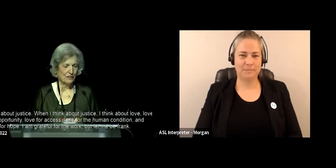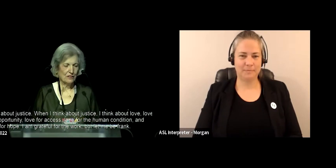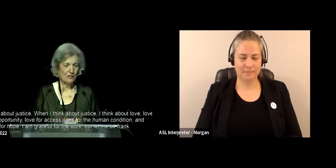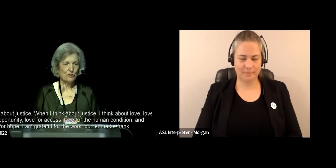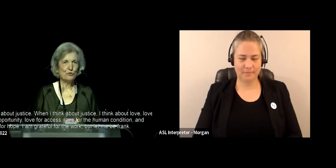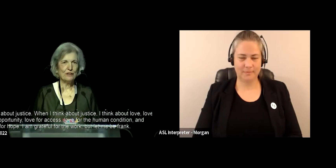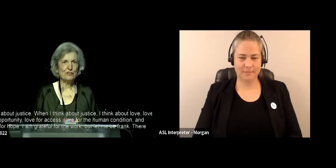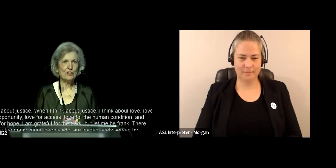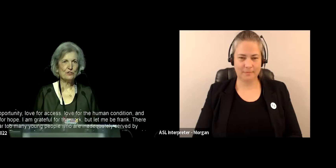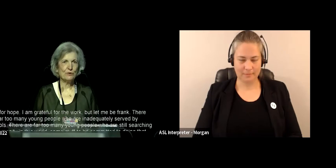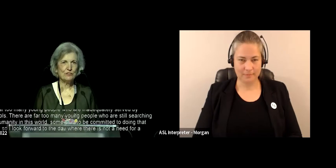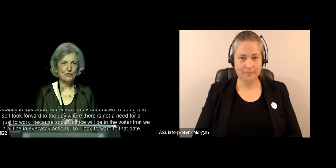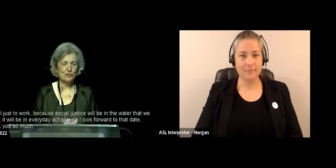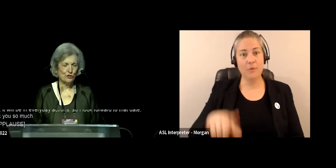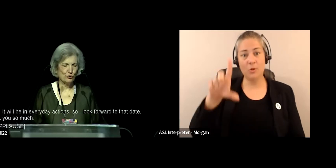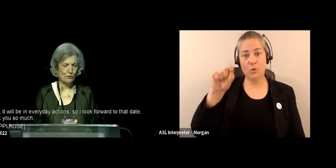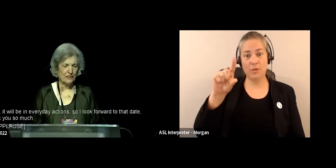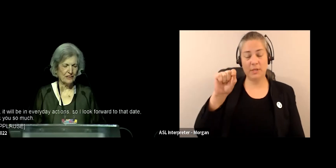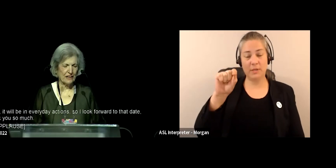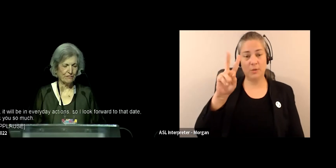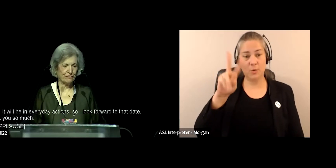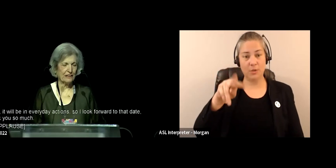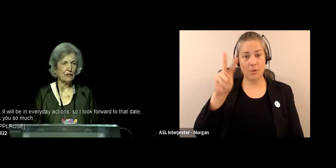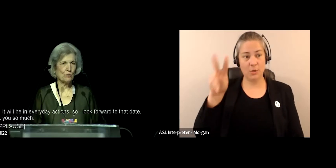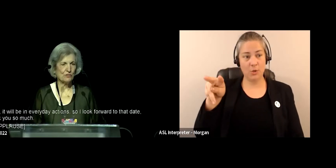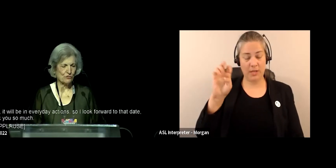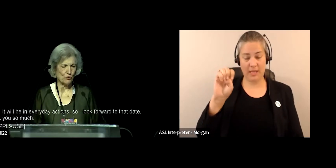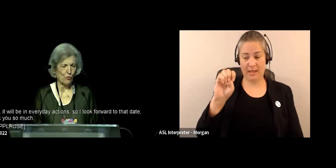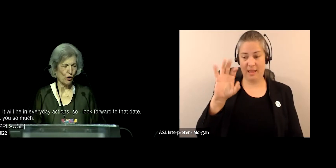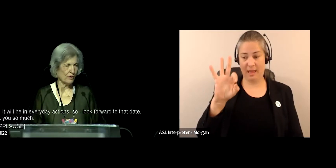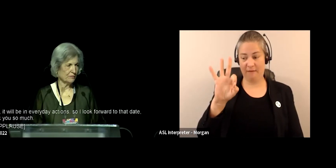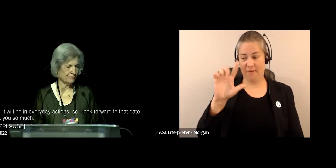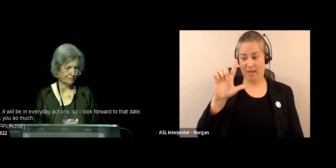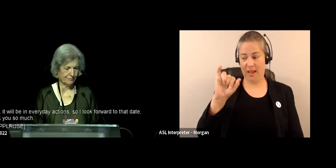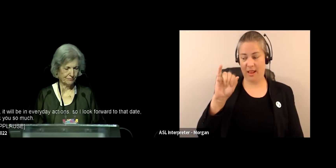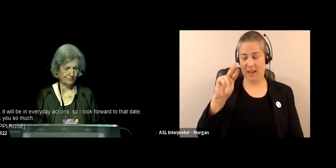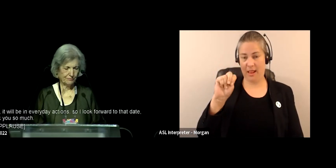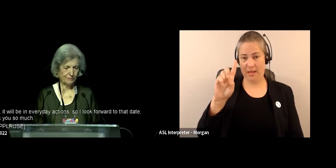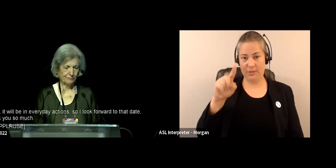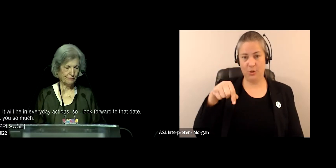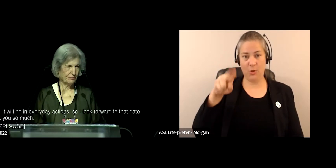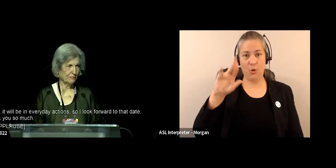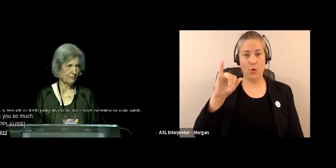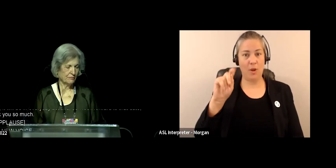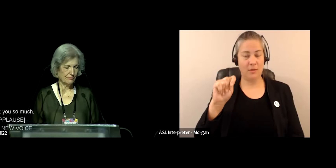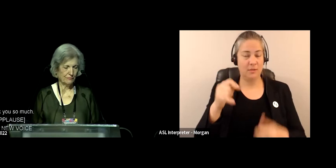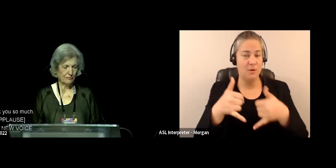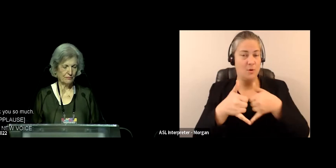The 2022 E.F. Lindquist Award.